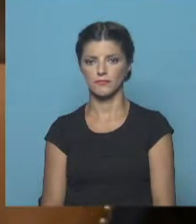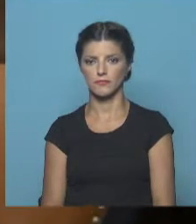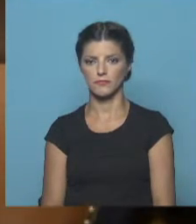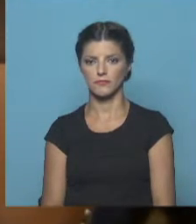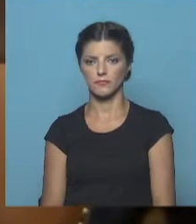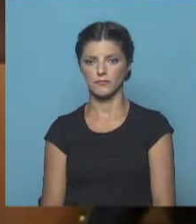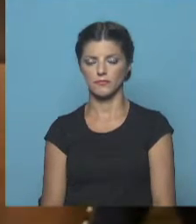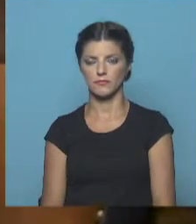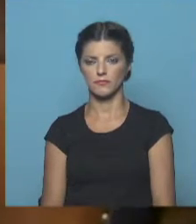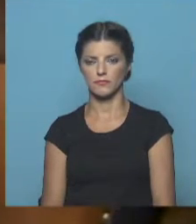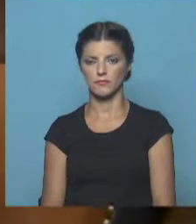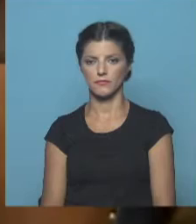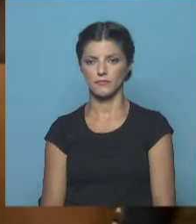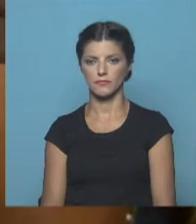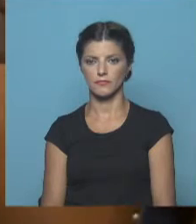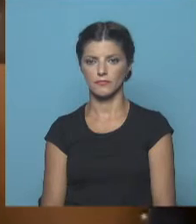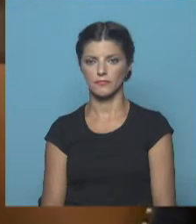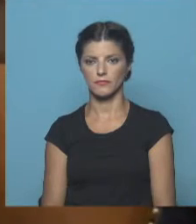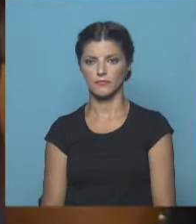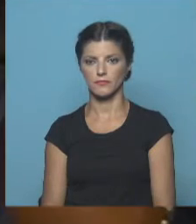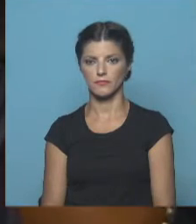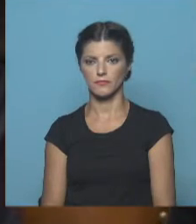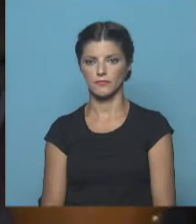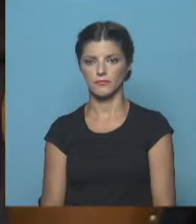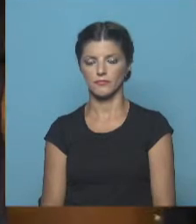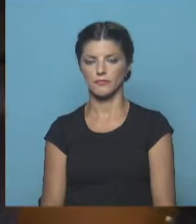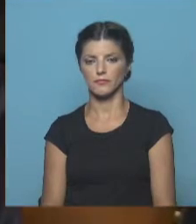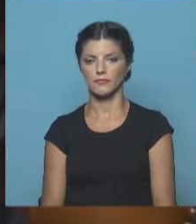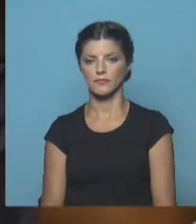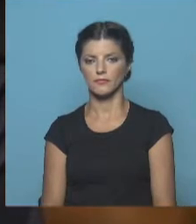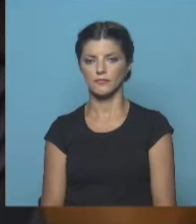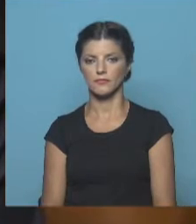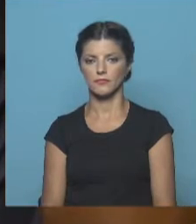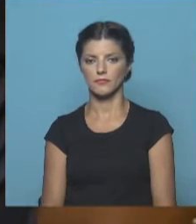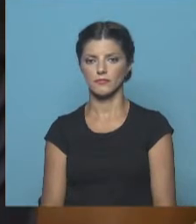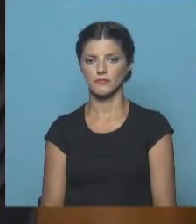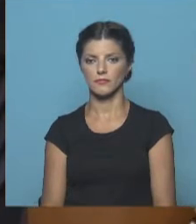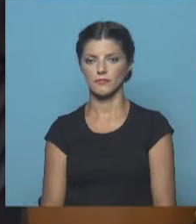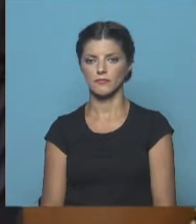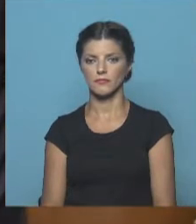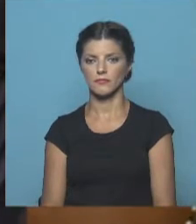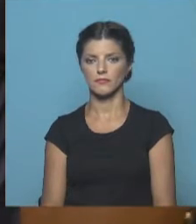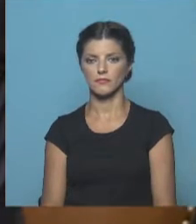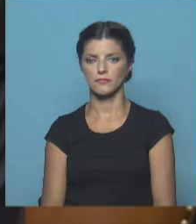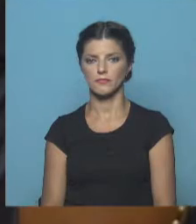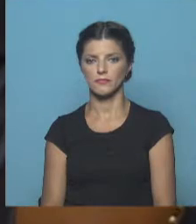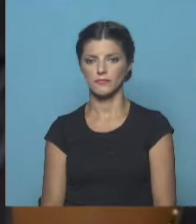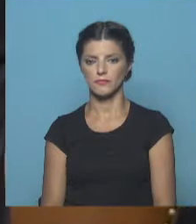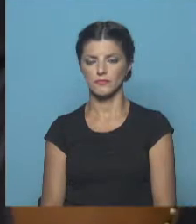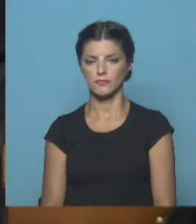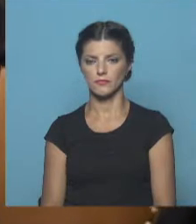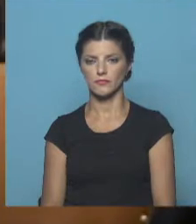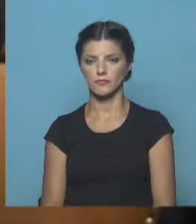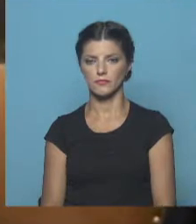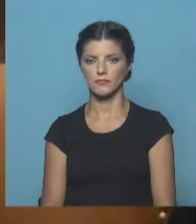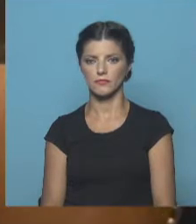the middle class and for companies, and that's massively. We're trying to get it down to